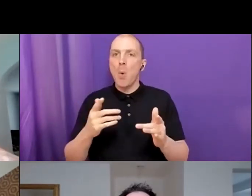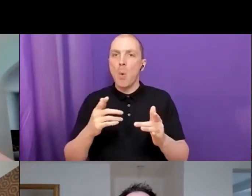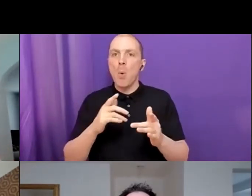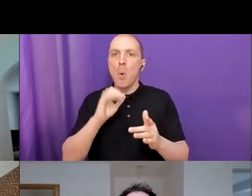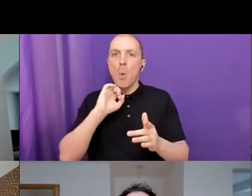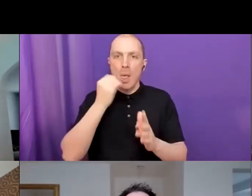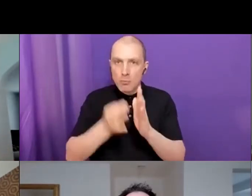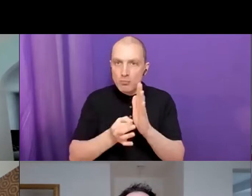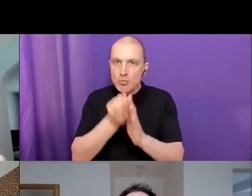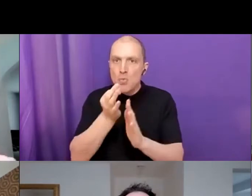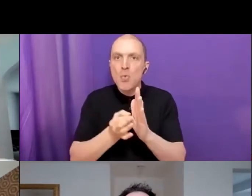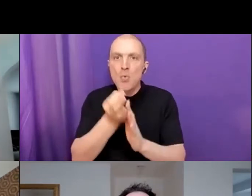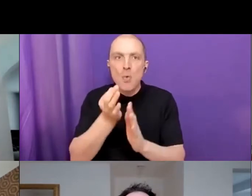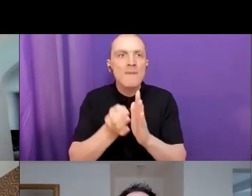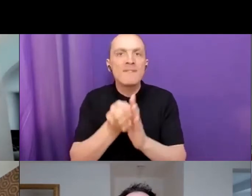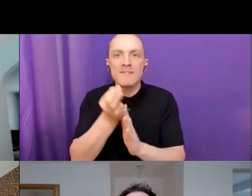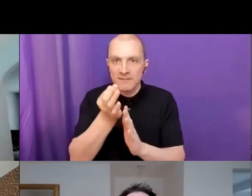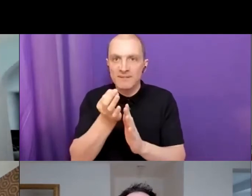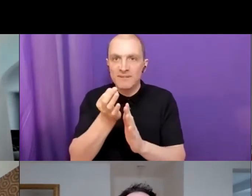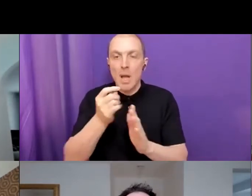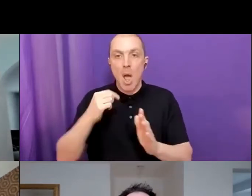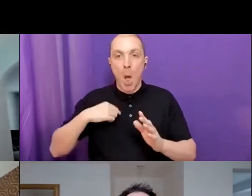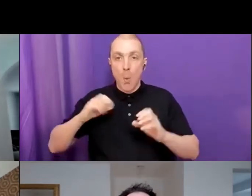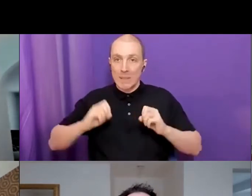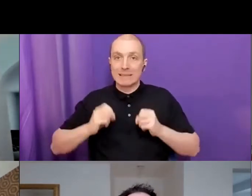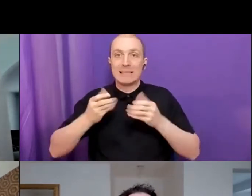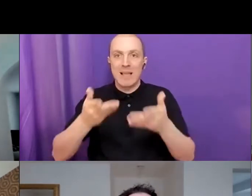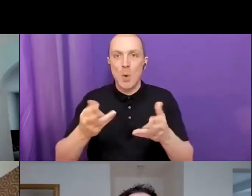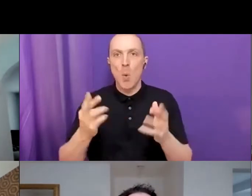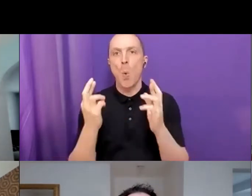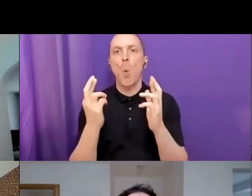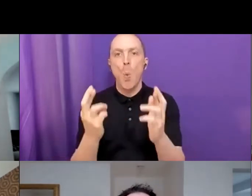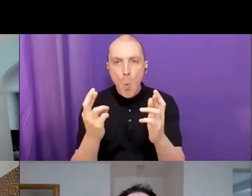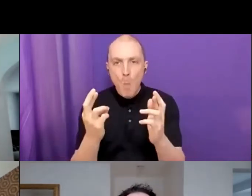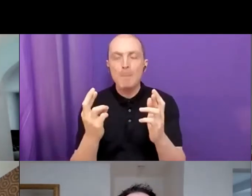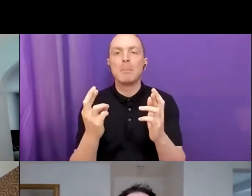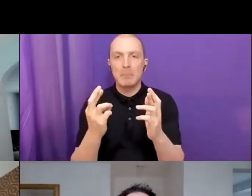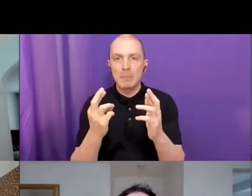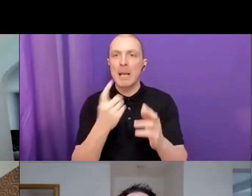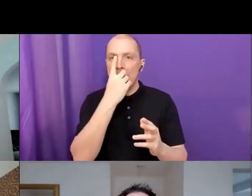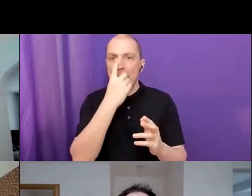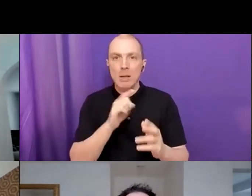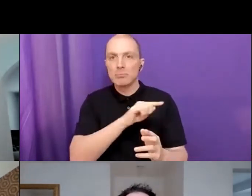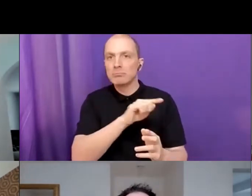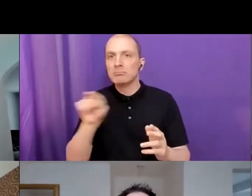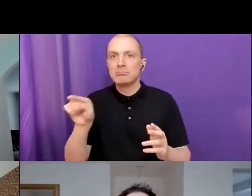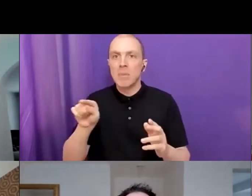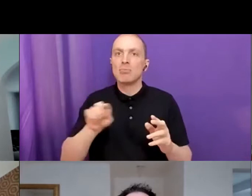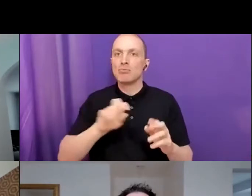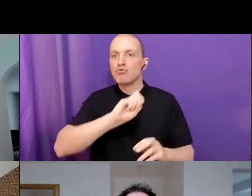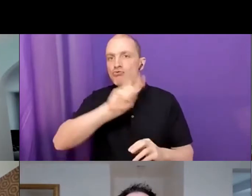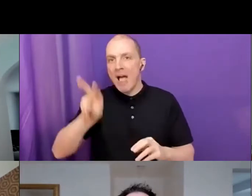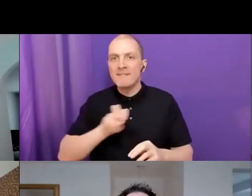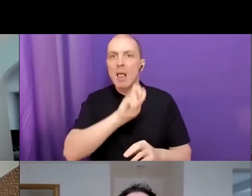planning services already offered, we hope to make your travel planning and journey experience as seamless as